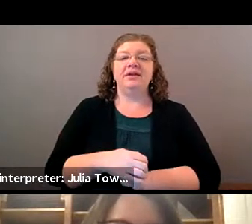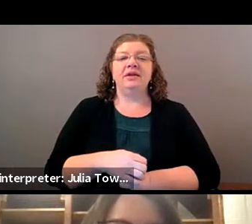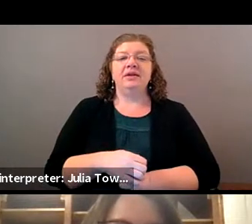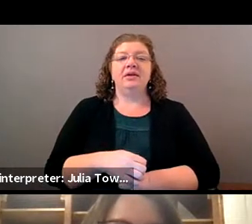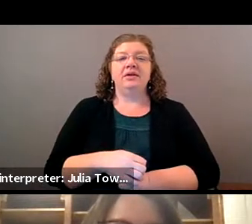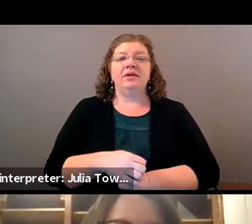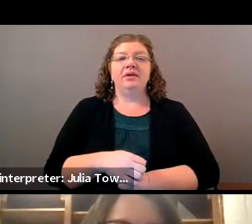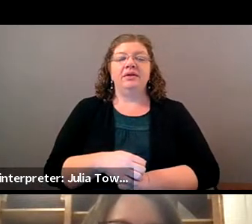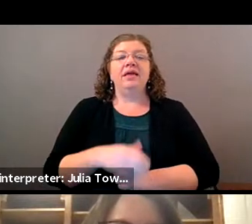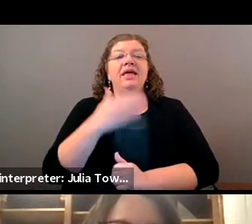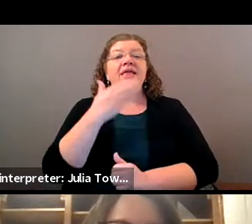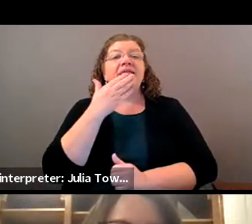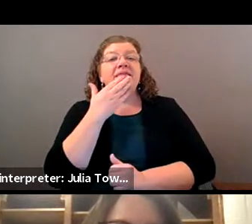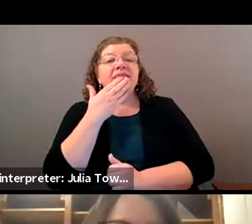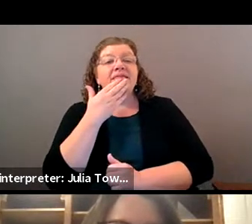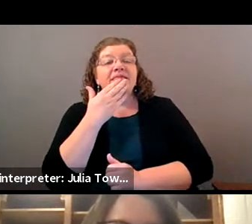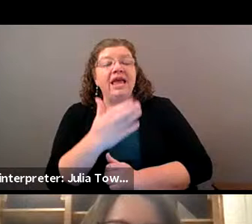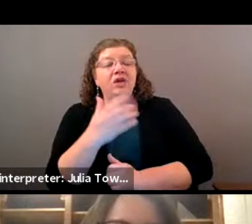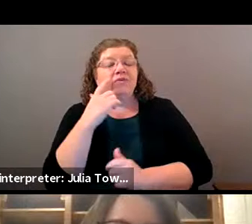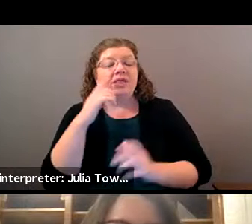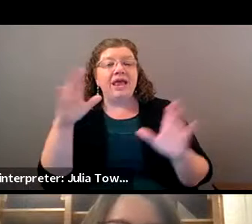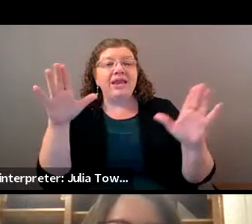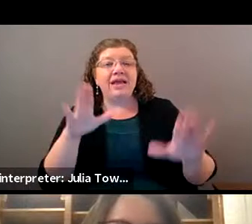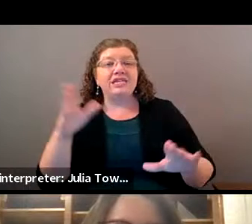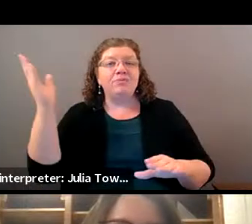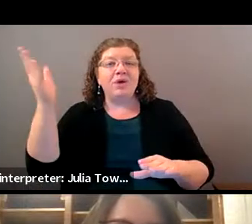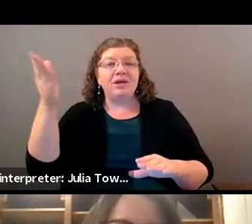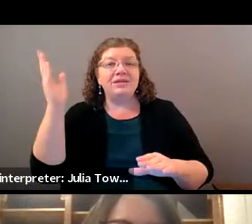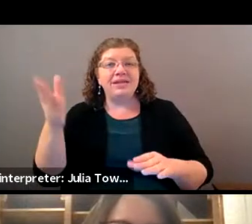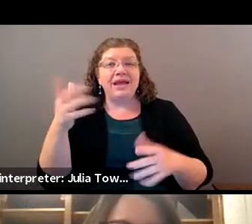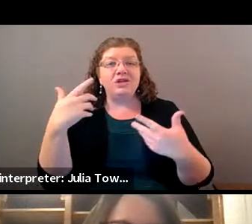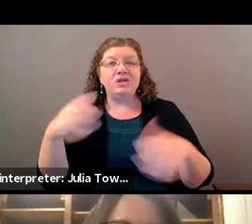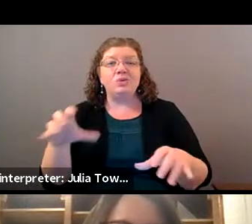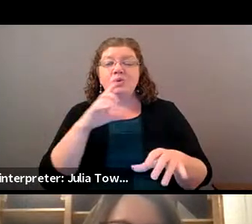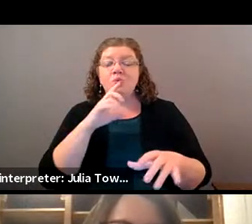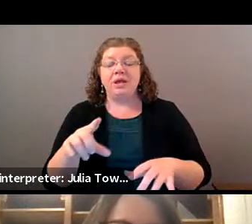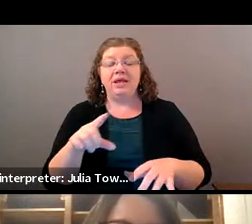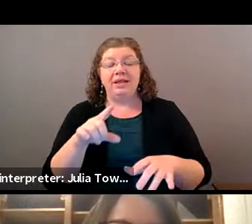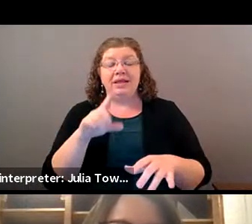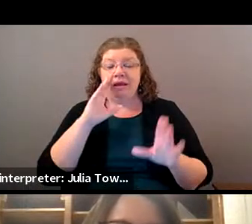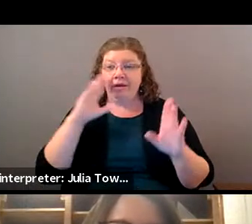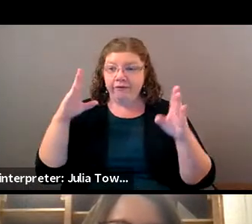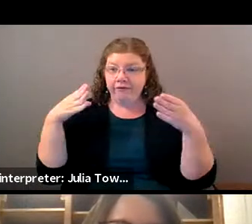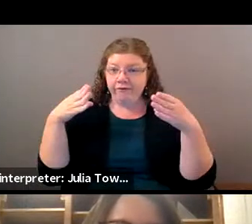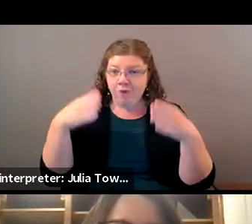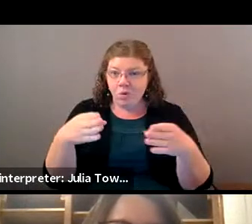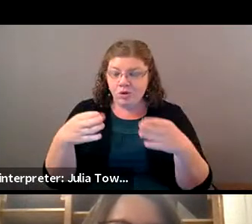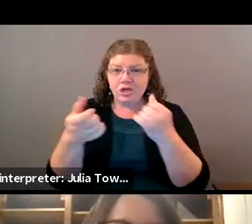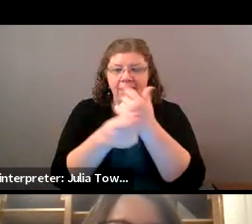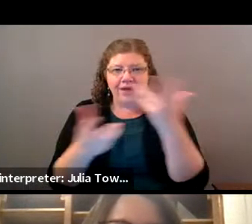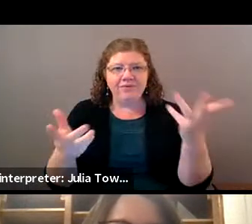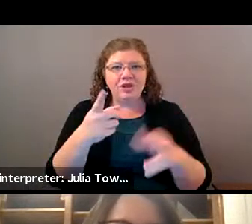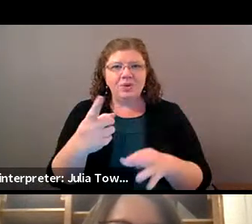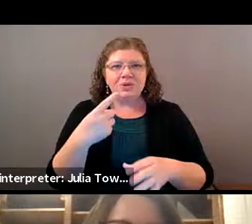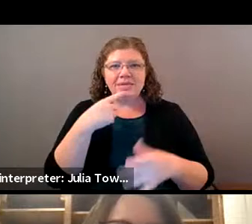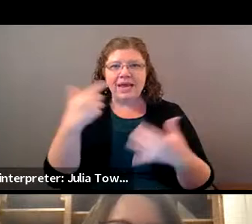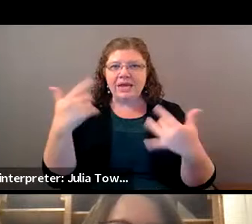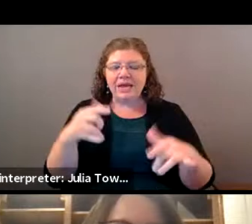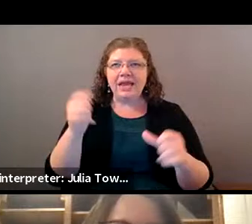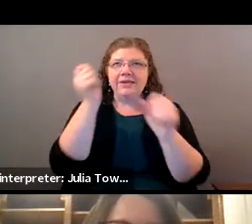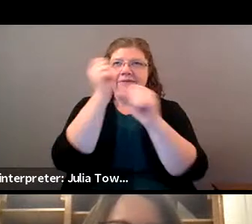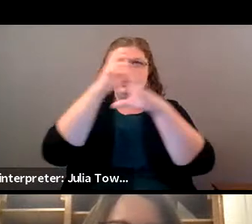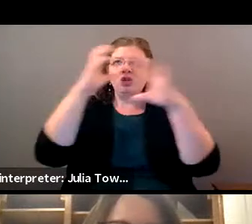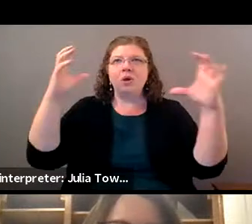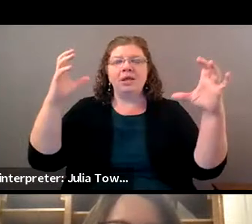thank you for that excellent presentation. I was deeply focused on everything you were saying and visualizing